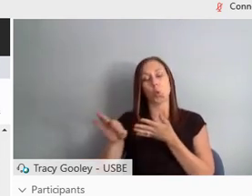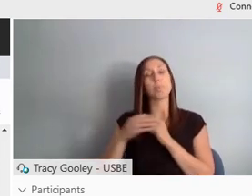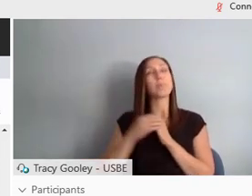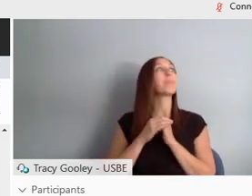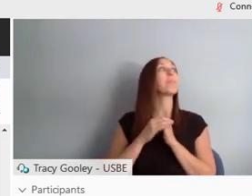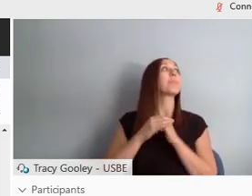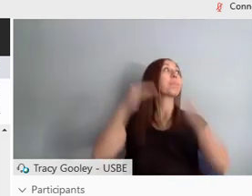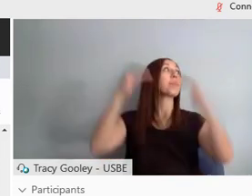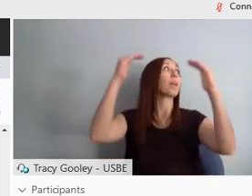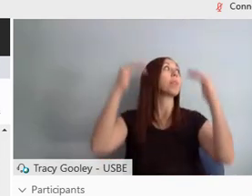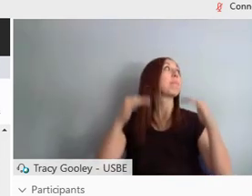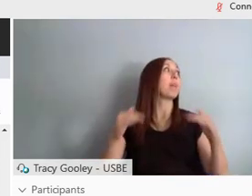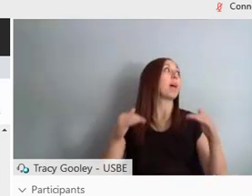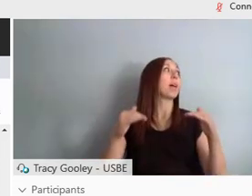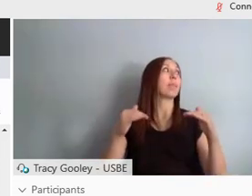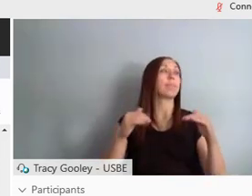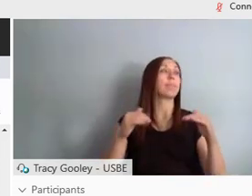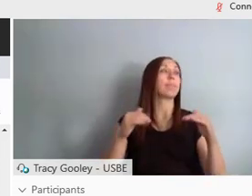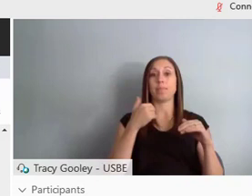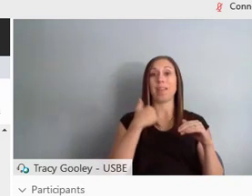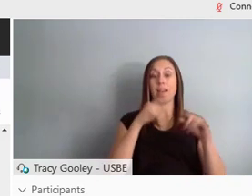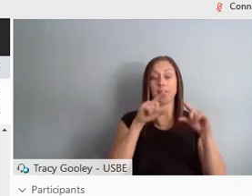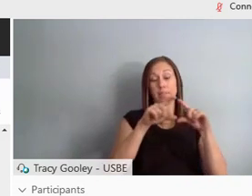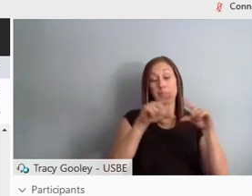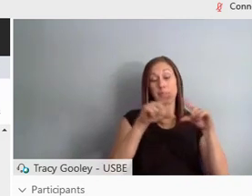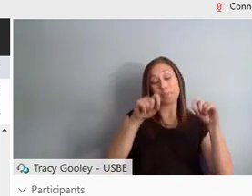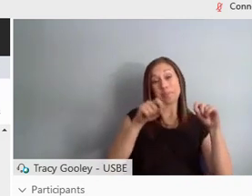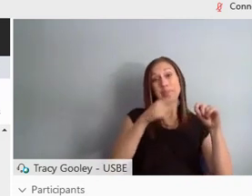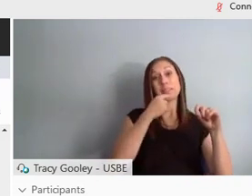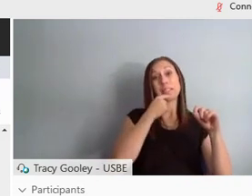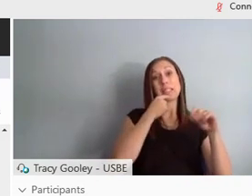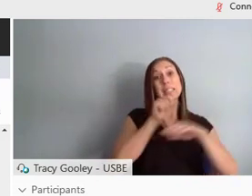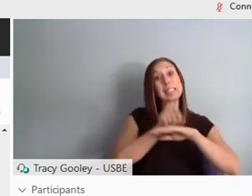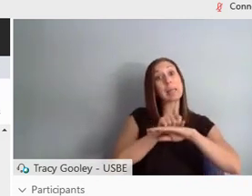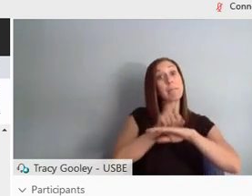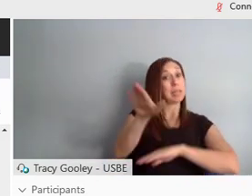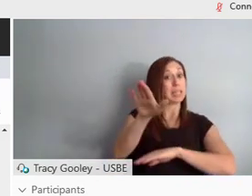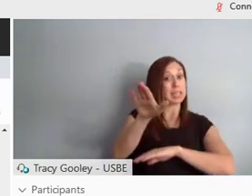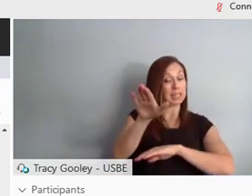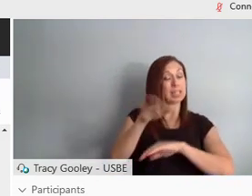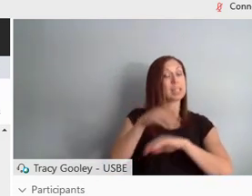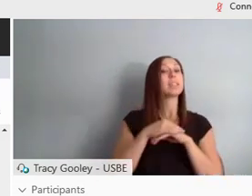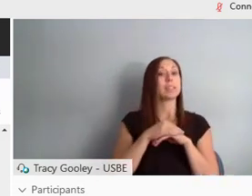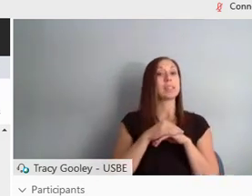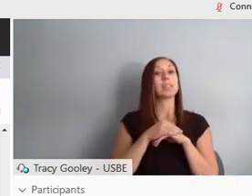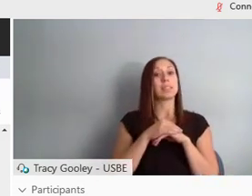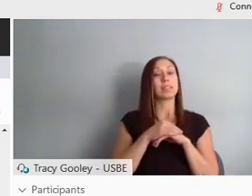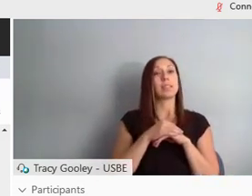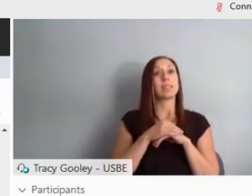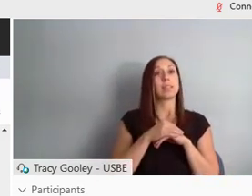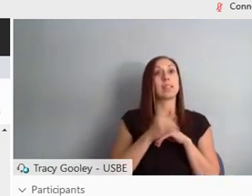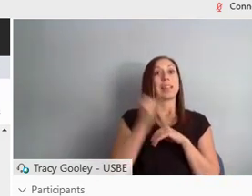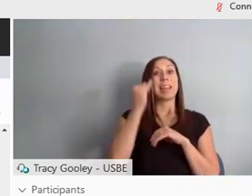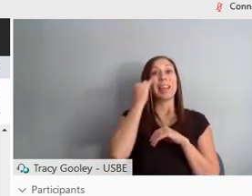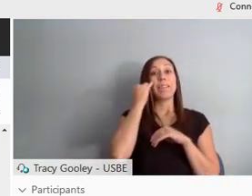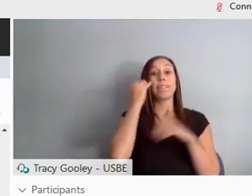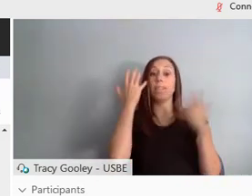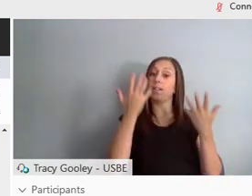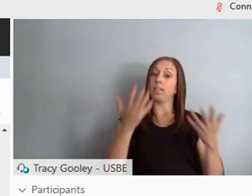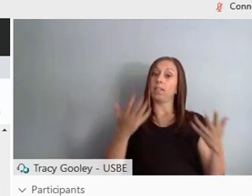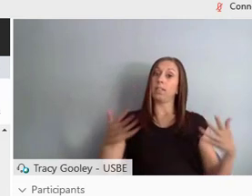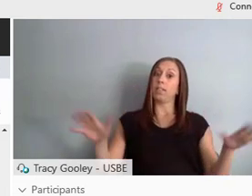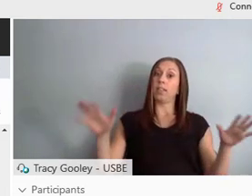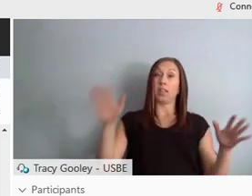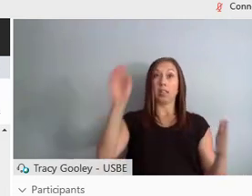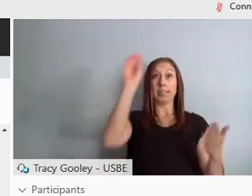down here at the bottom, there is this lovely little button that says submit. If you are